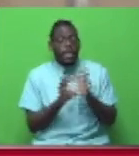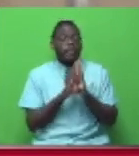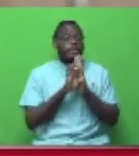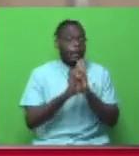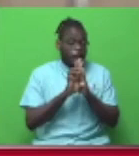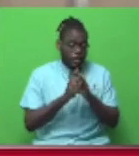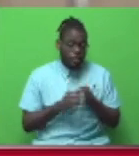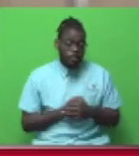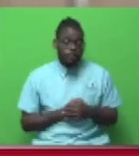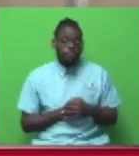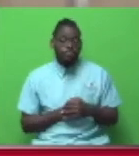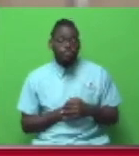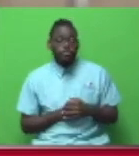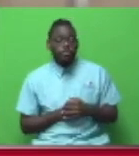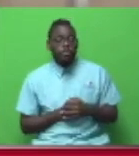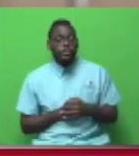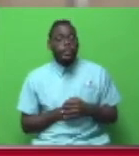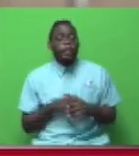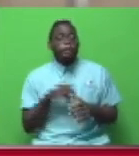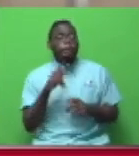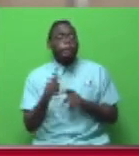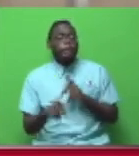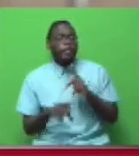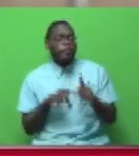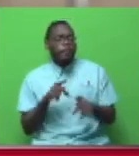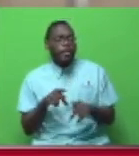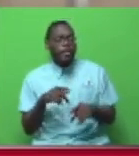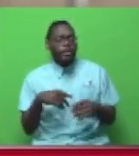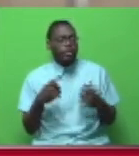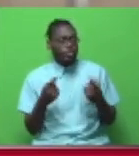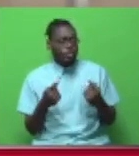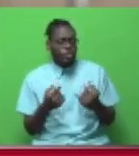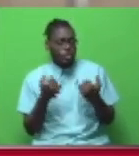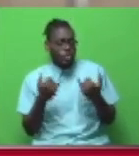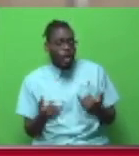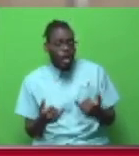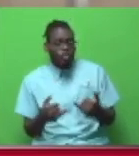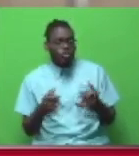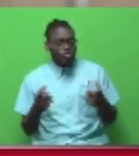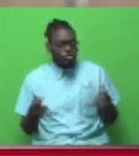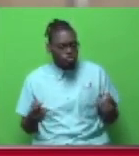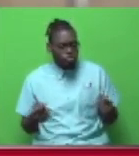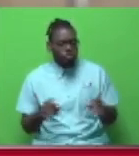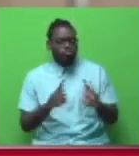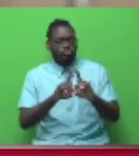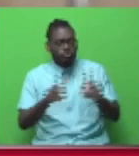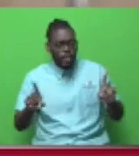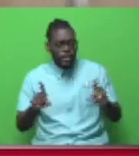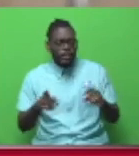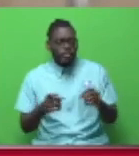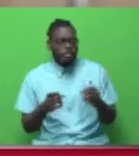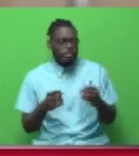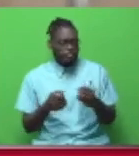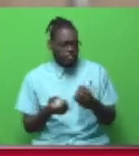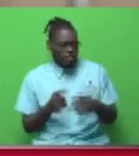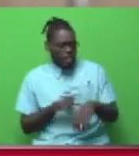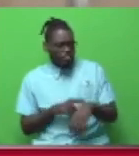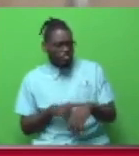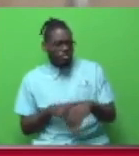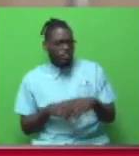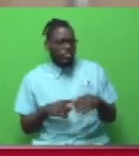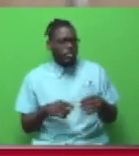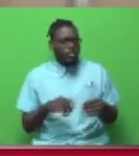the undergraduate and graduate internship program, where on a yearly basis, almost 28 undergraduate